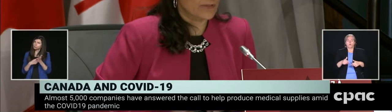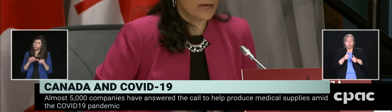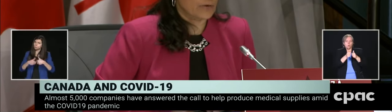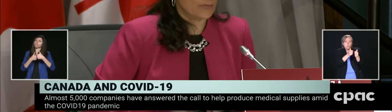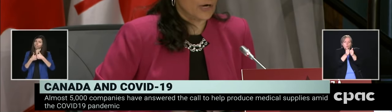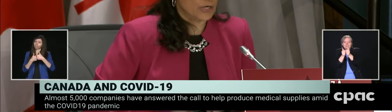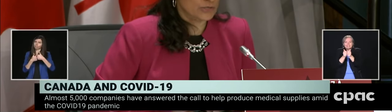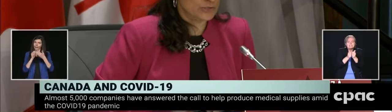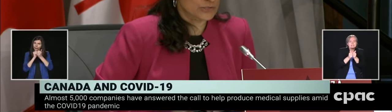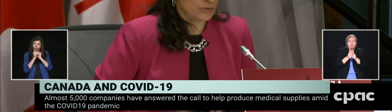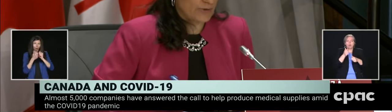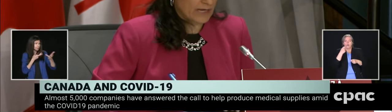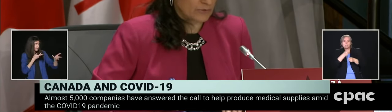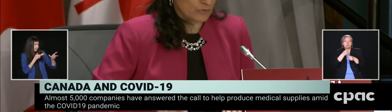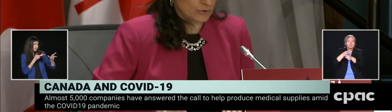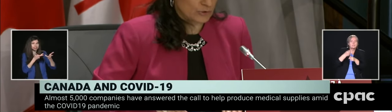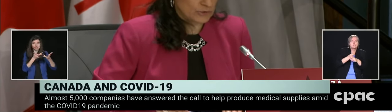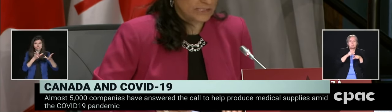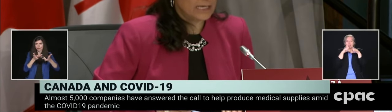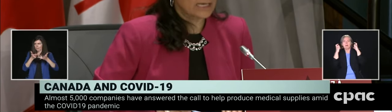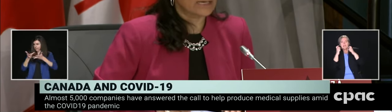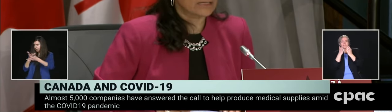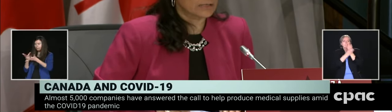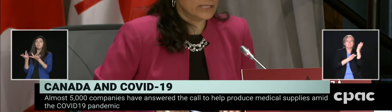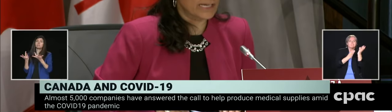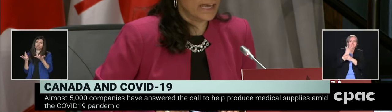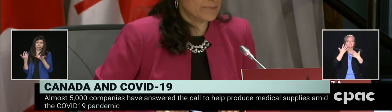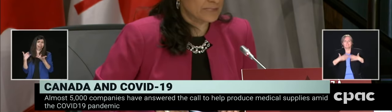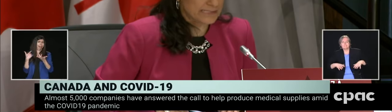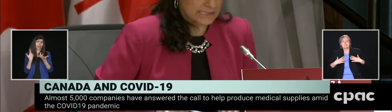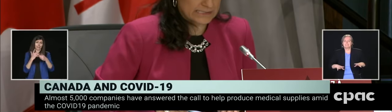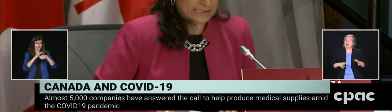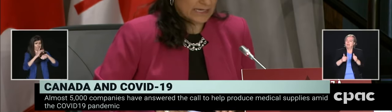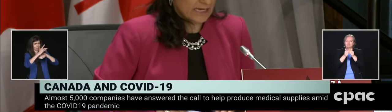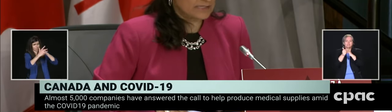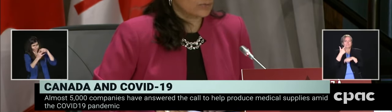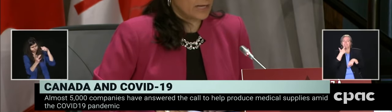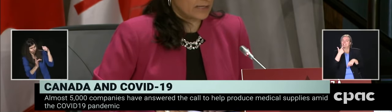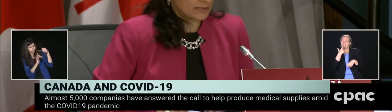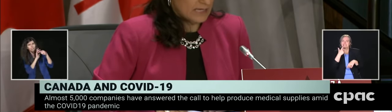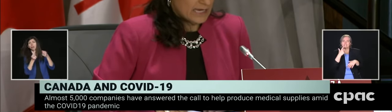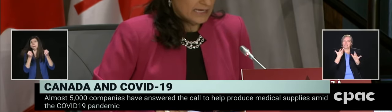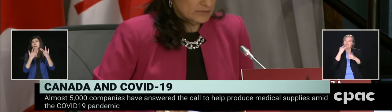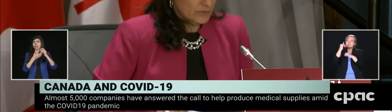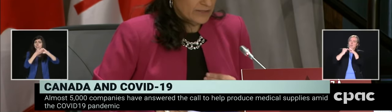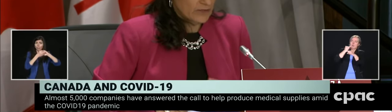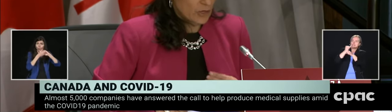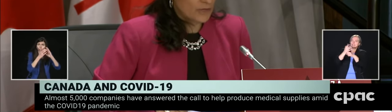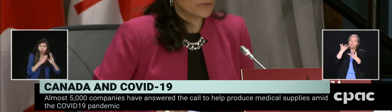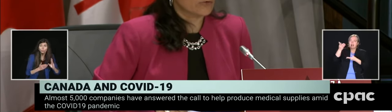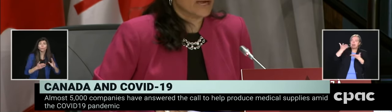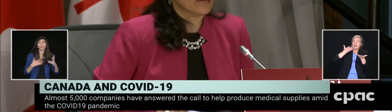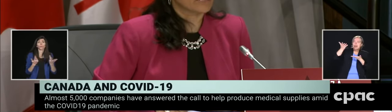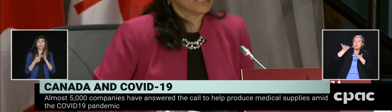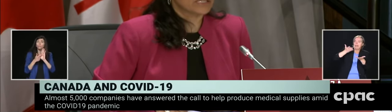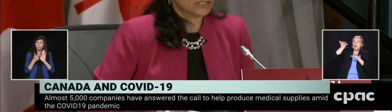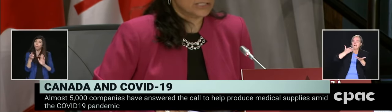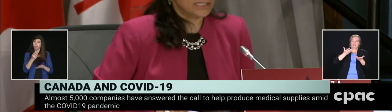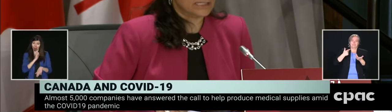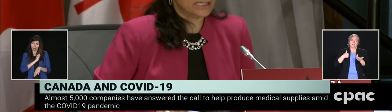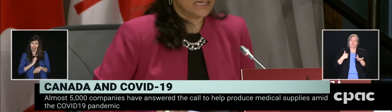closely with our partners around the world, including embassies, as well as with